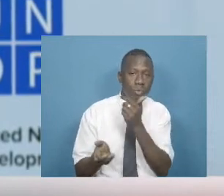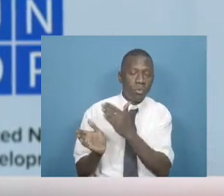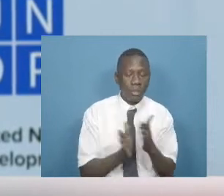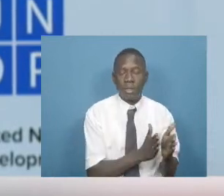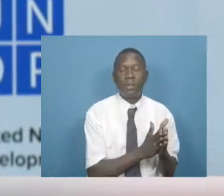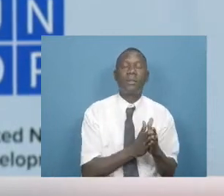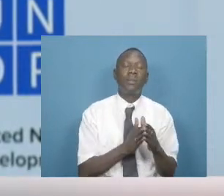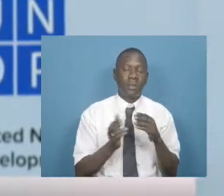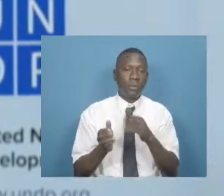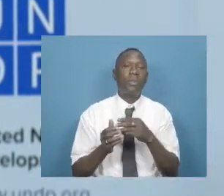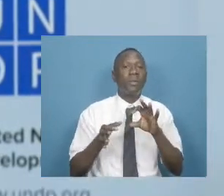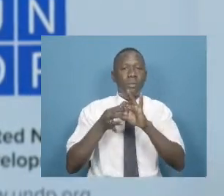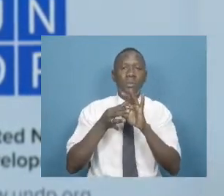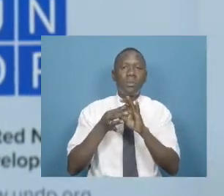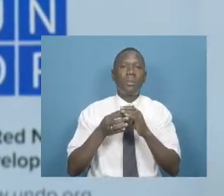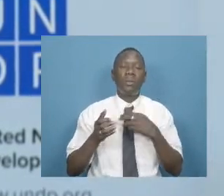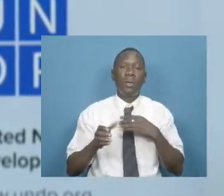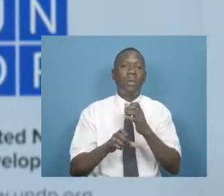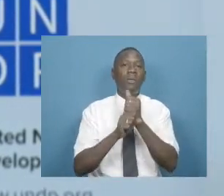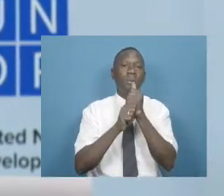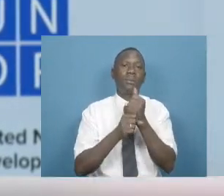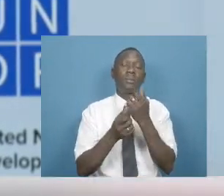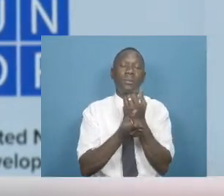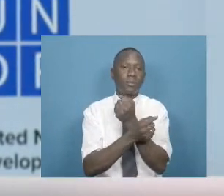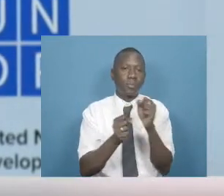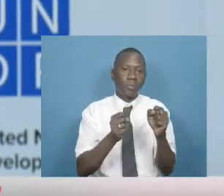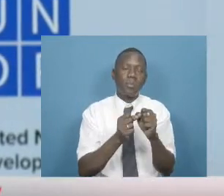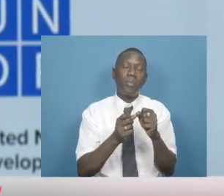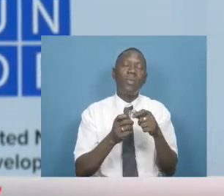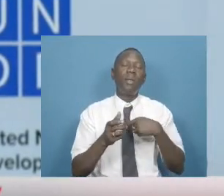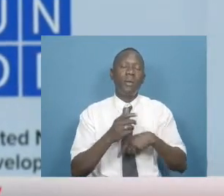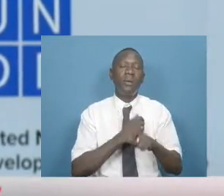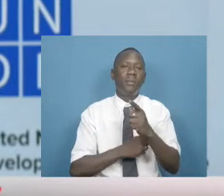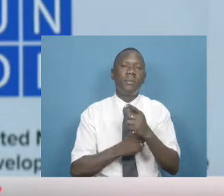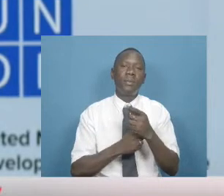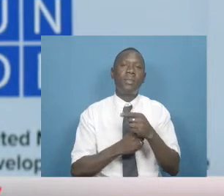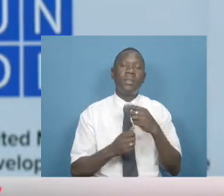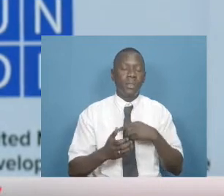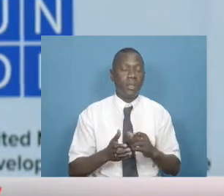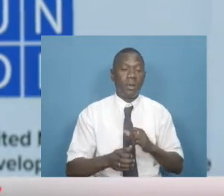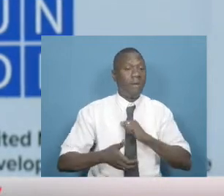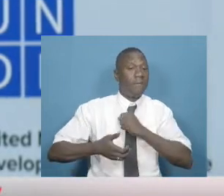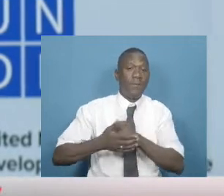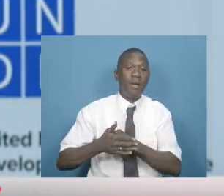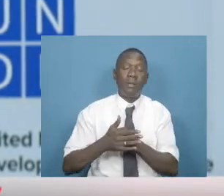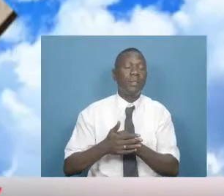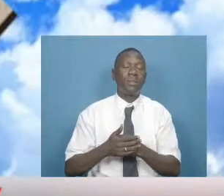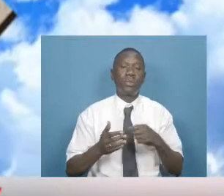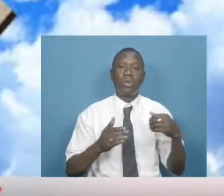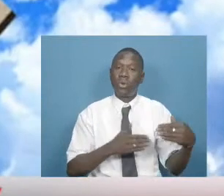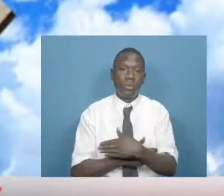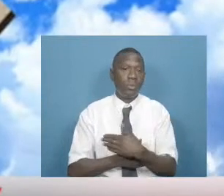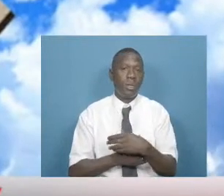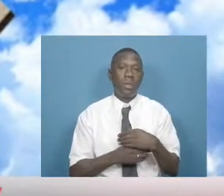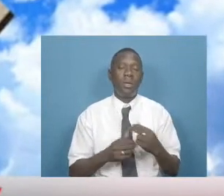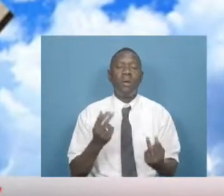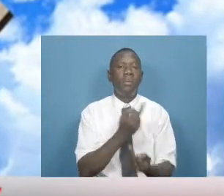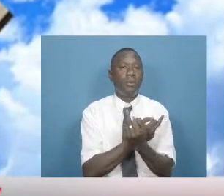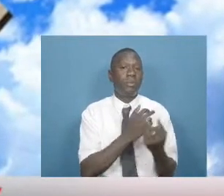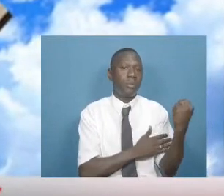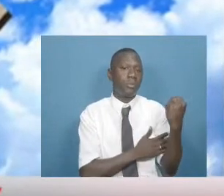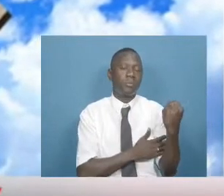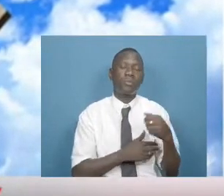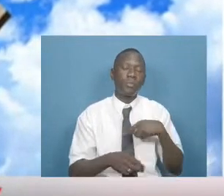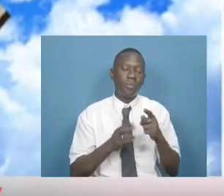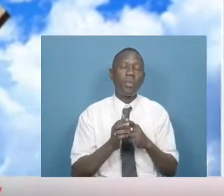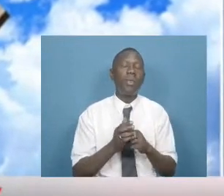the organization to help shape inclusive state institutions, resilient to corruption and abuse of power, founded upon the